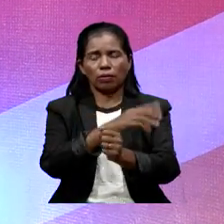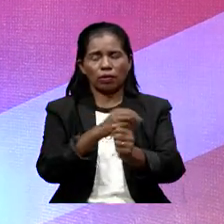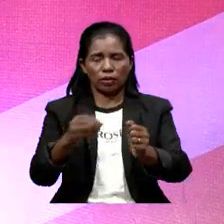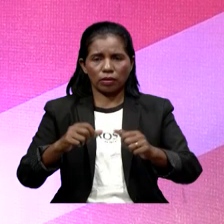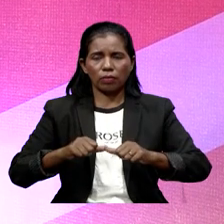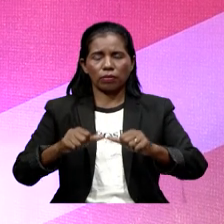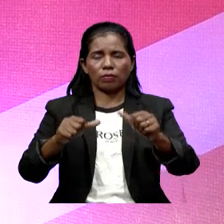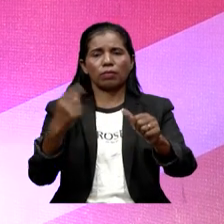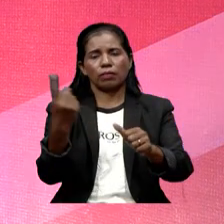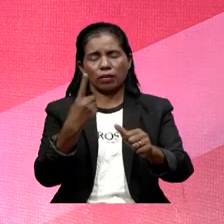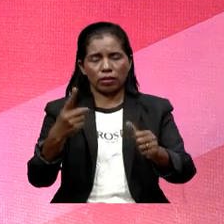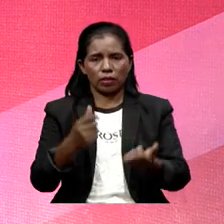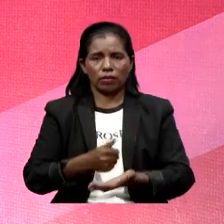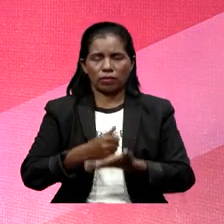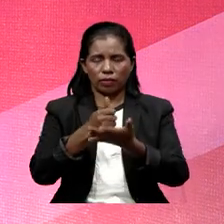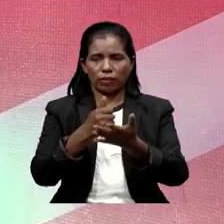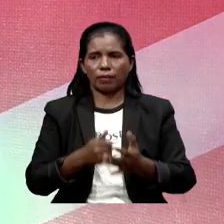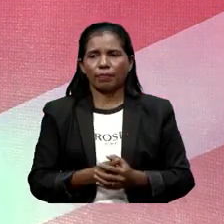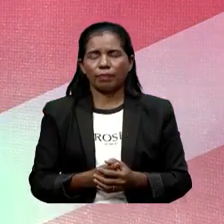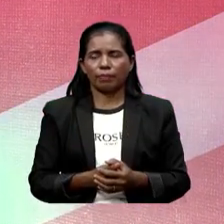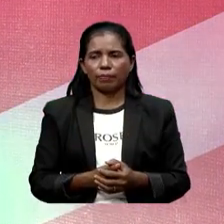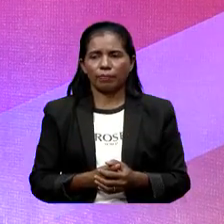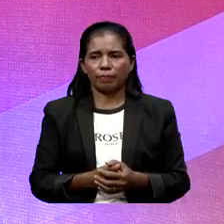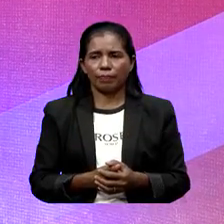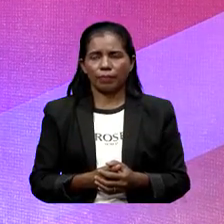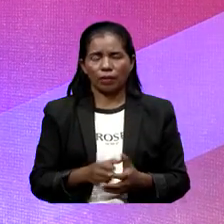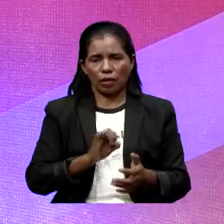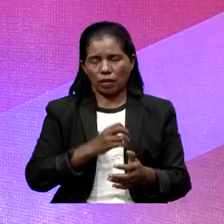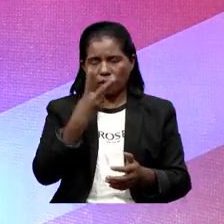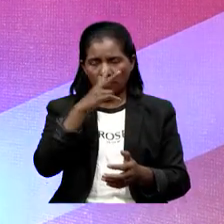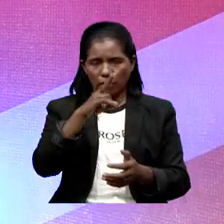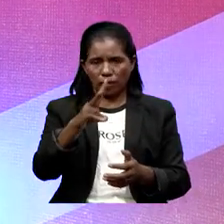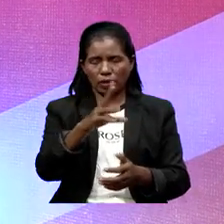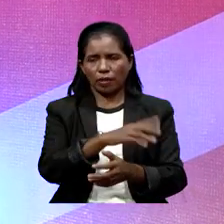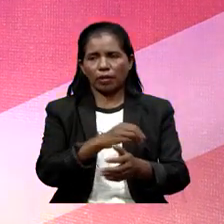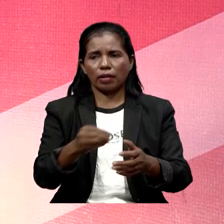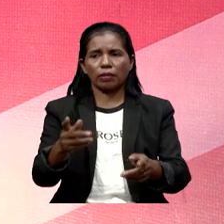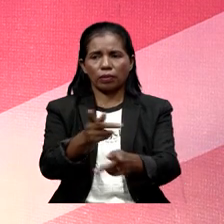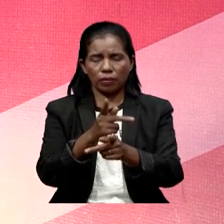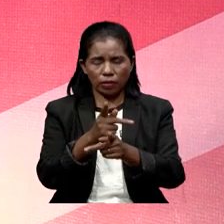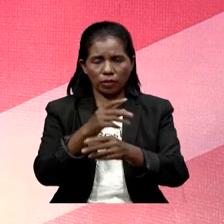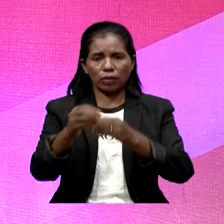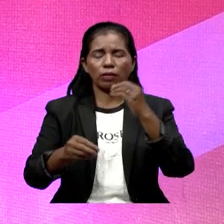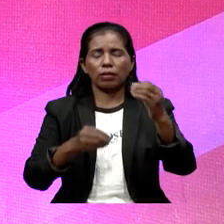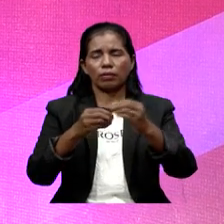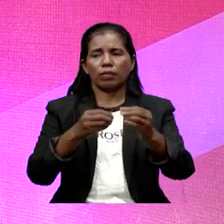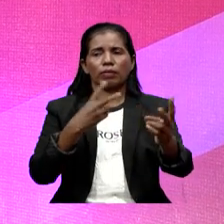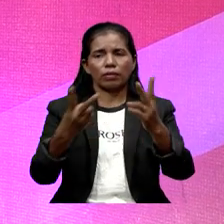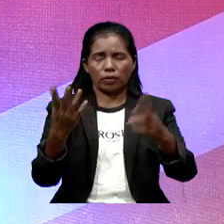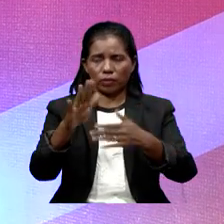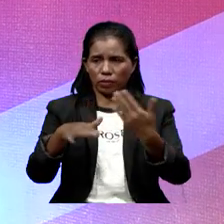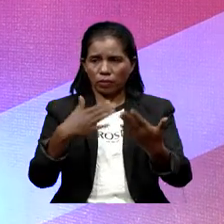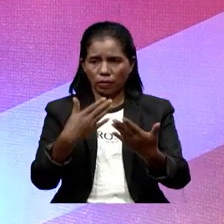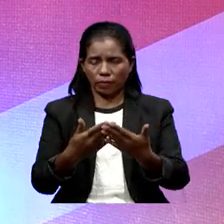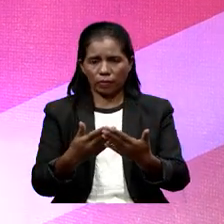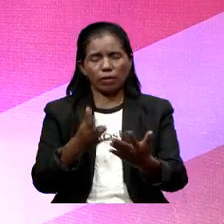coffee sometime. Nevertheless, I must put on record that despite the protracted absence of such a visit, there was never a